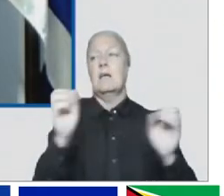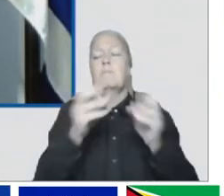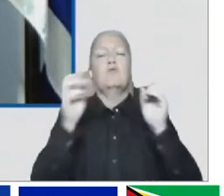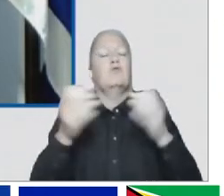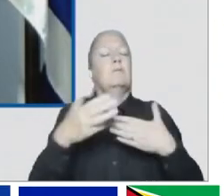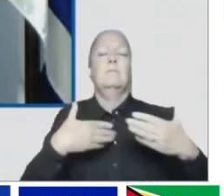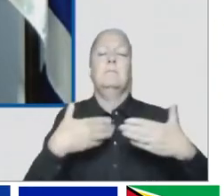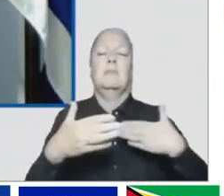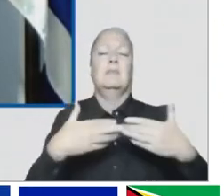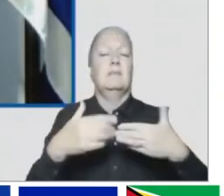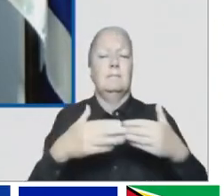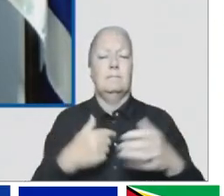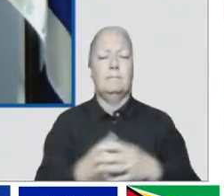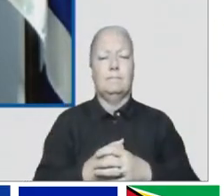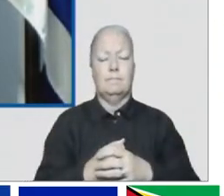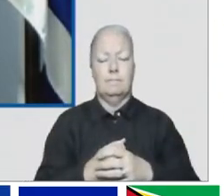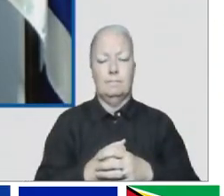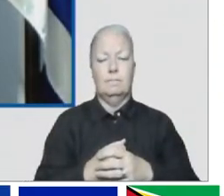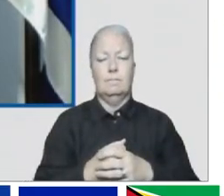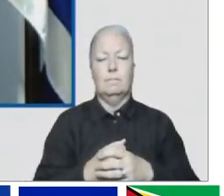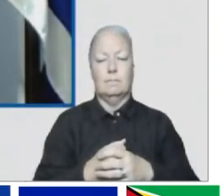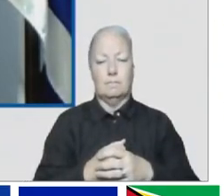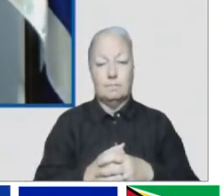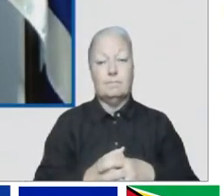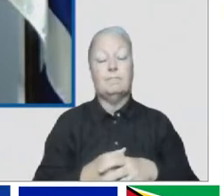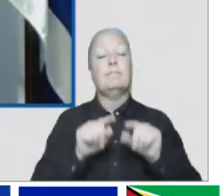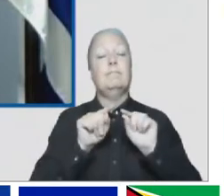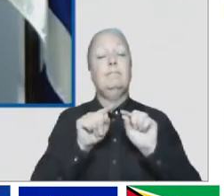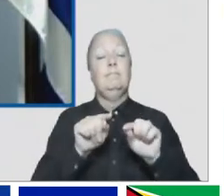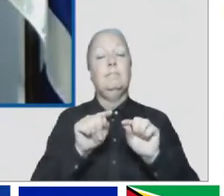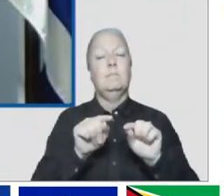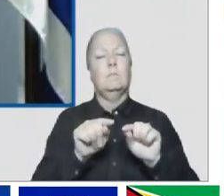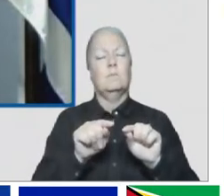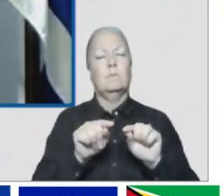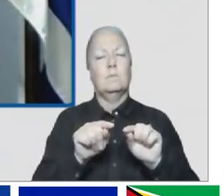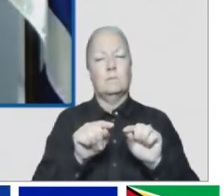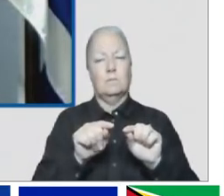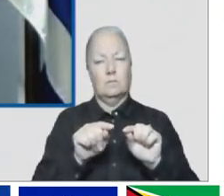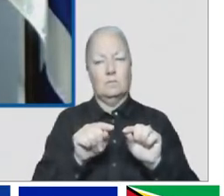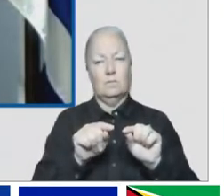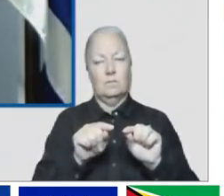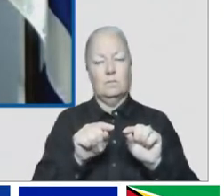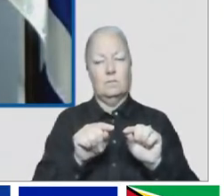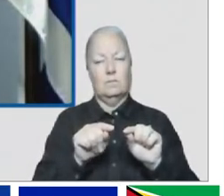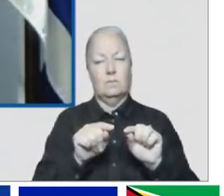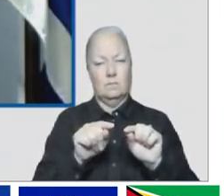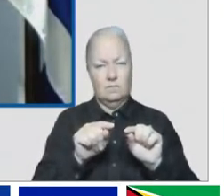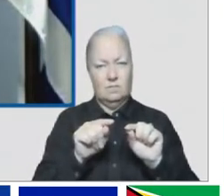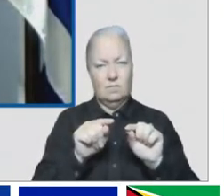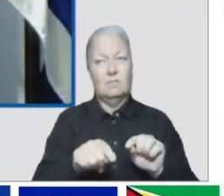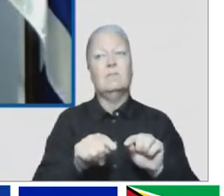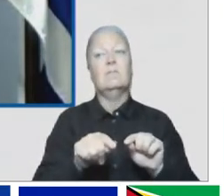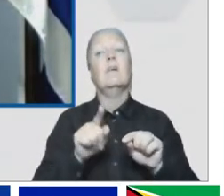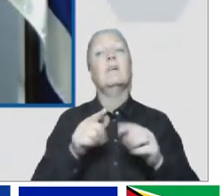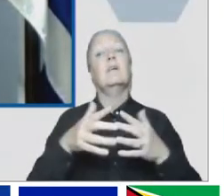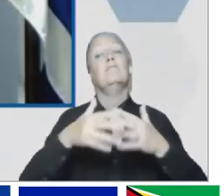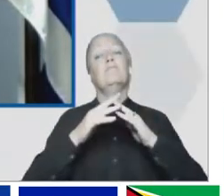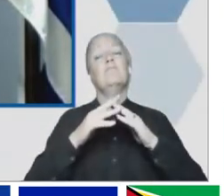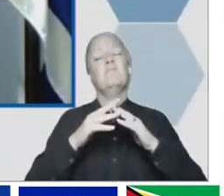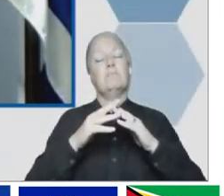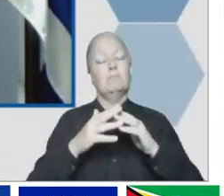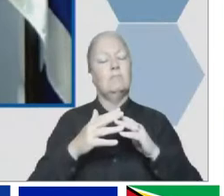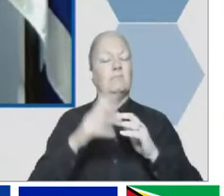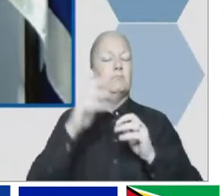This application was started in 2019, and then when the pandemic arrived in